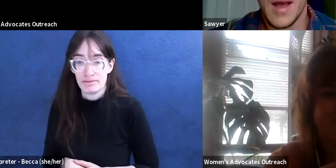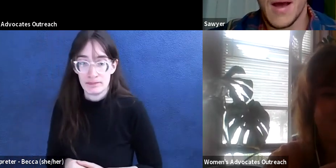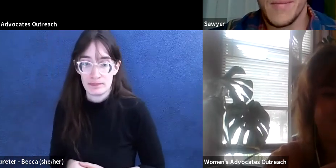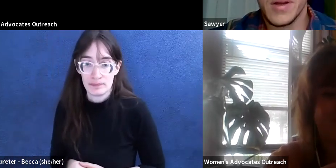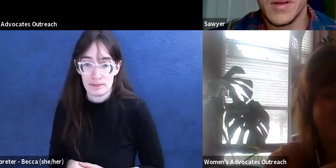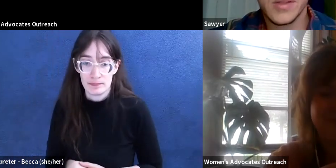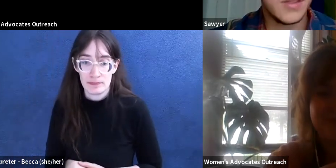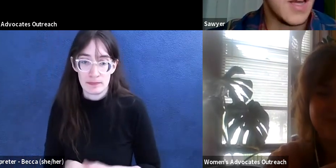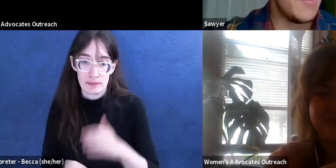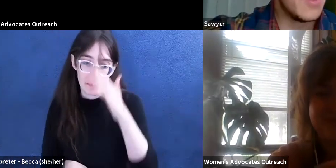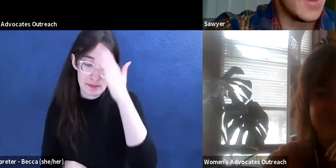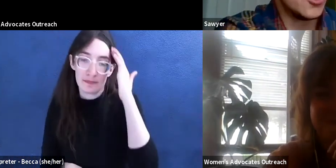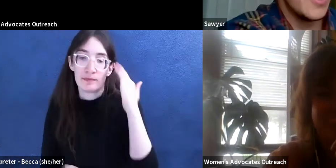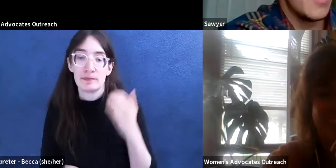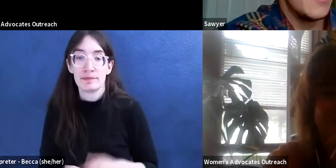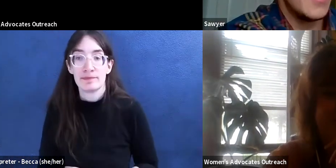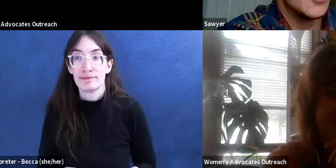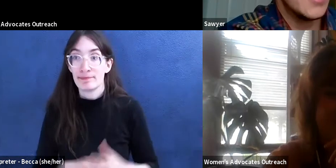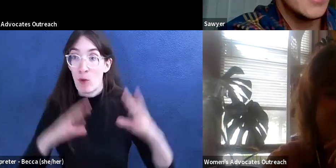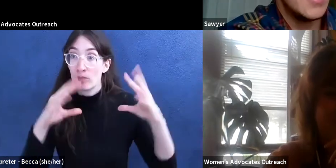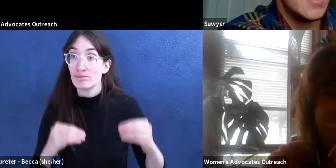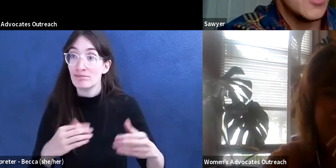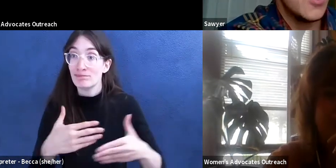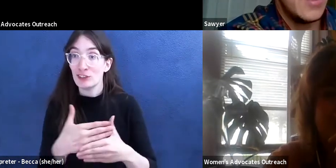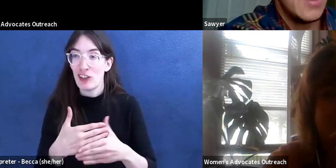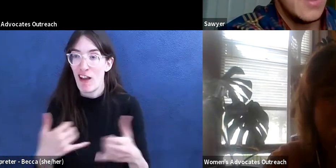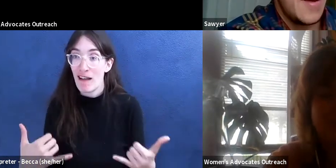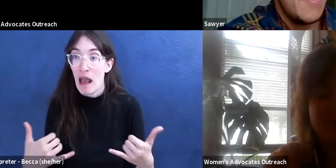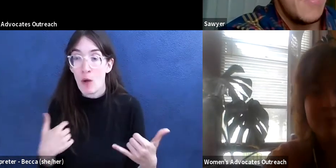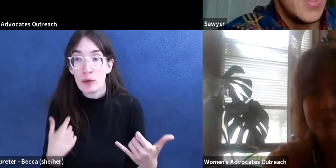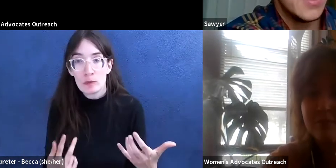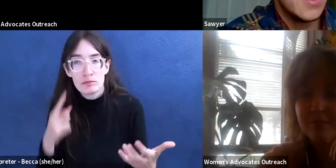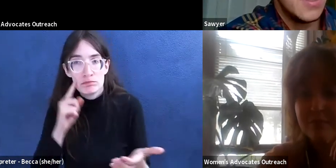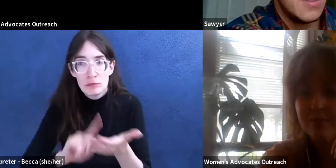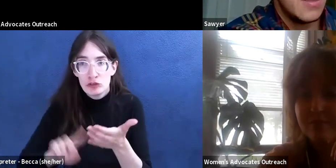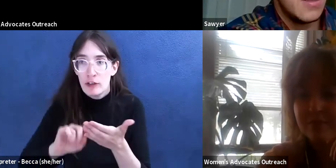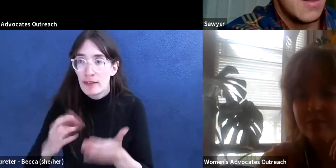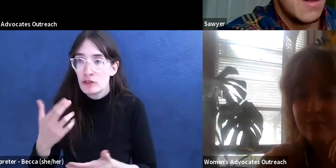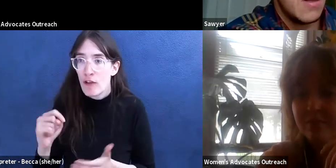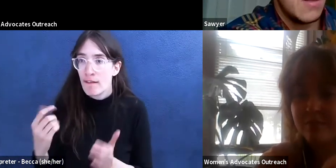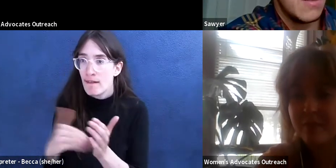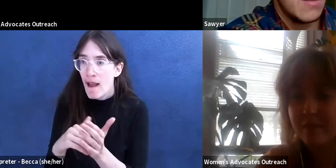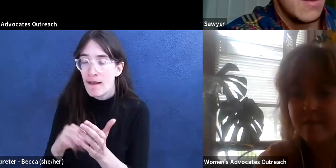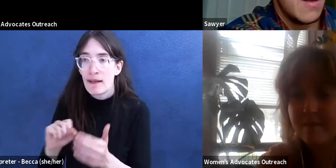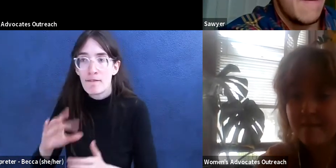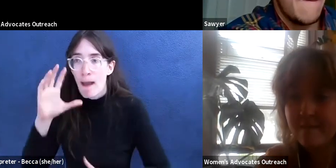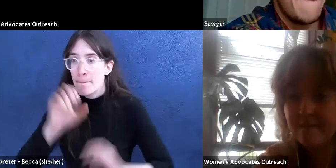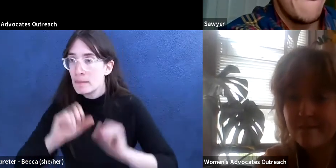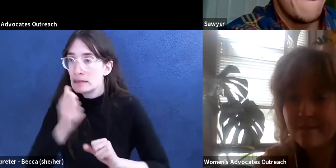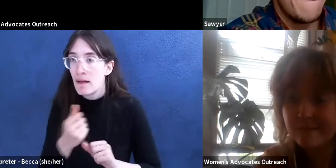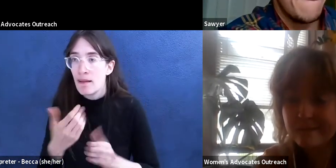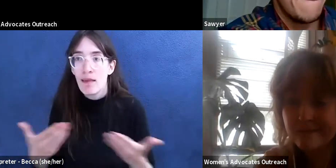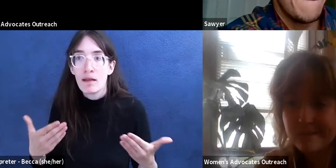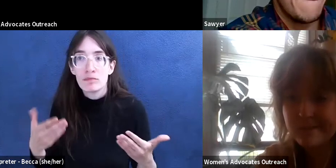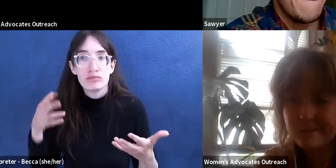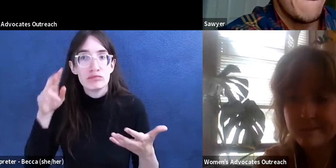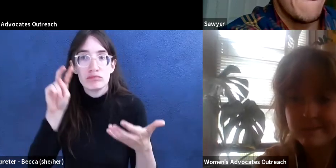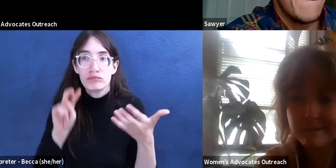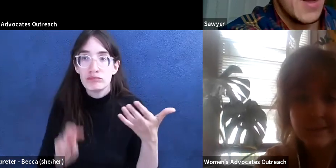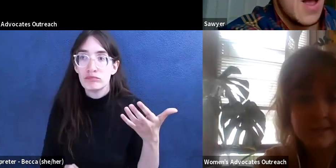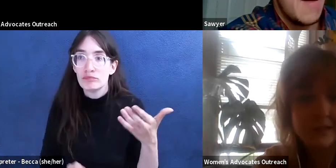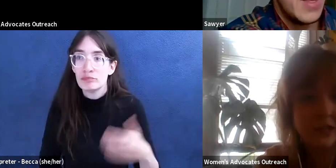up like in your house, or like print this and show kids, that kind of like make it normalize that there's like